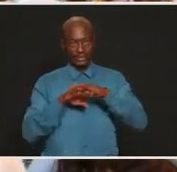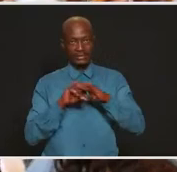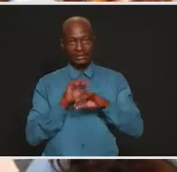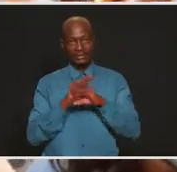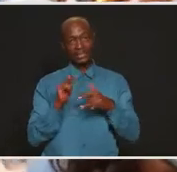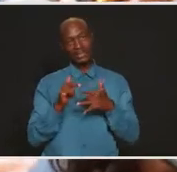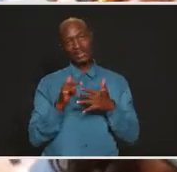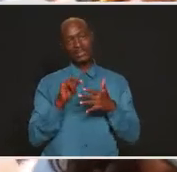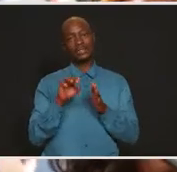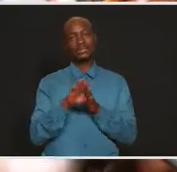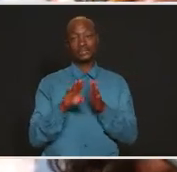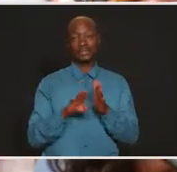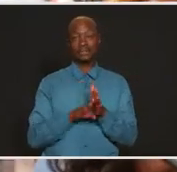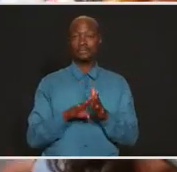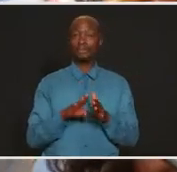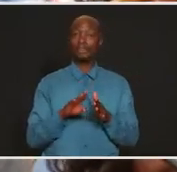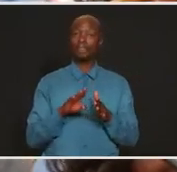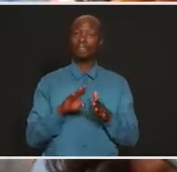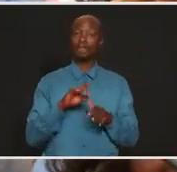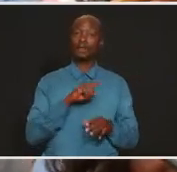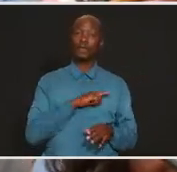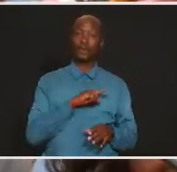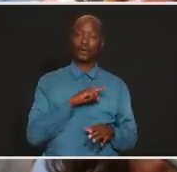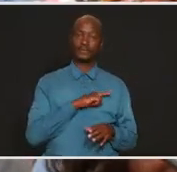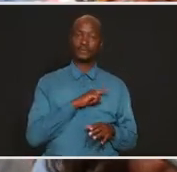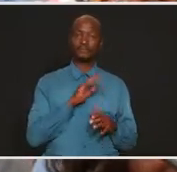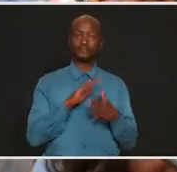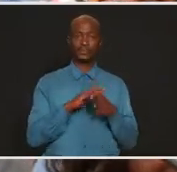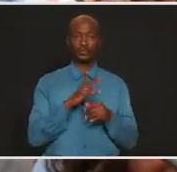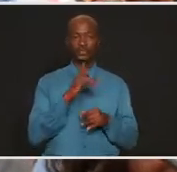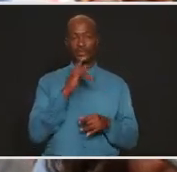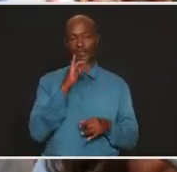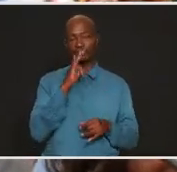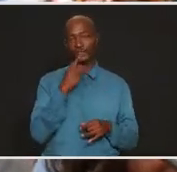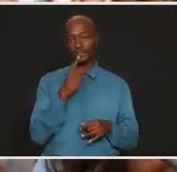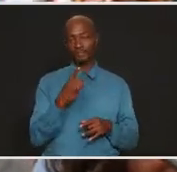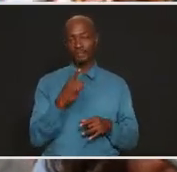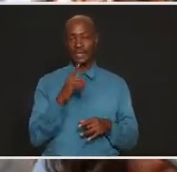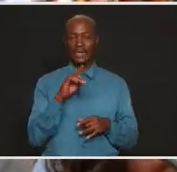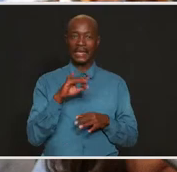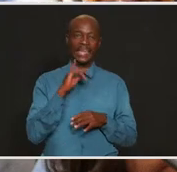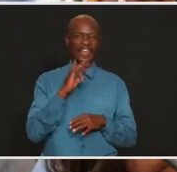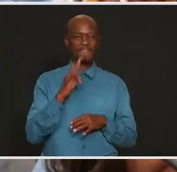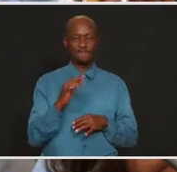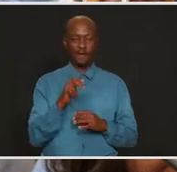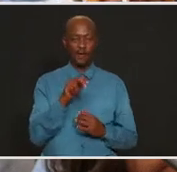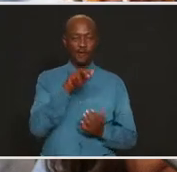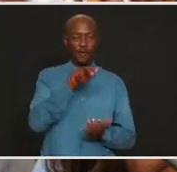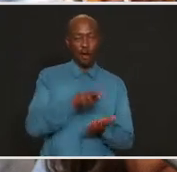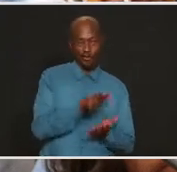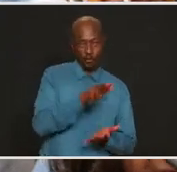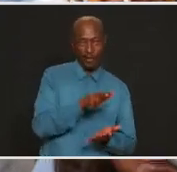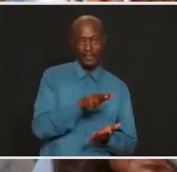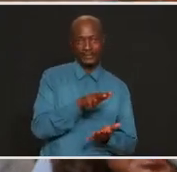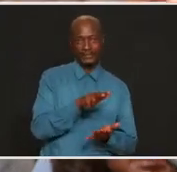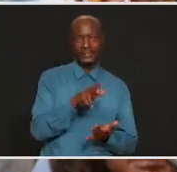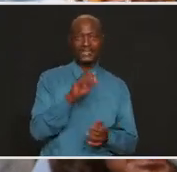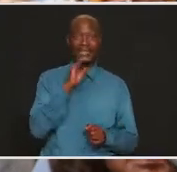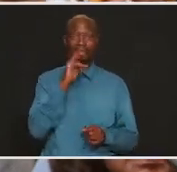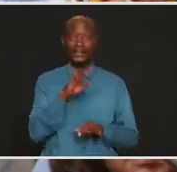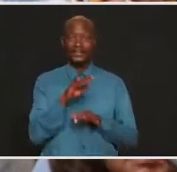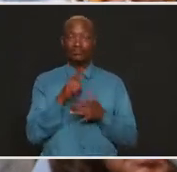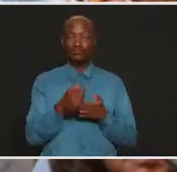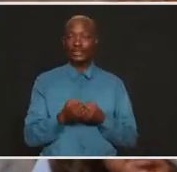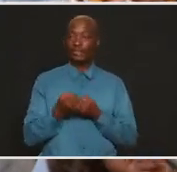bill because when you say unless authorized it technically says that you have assigned all the